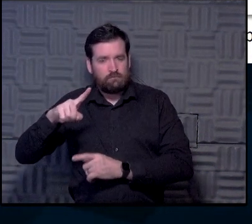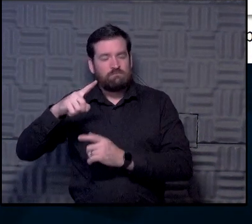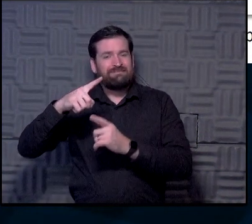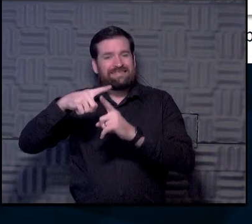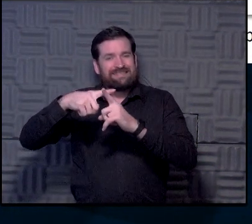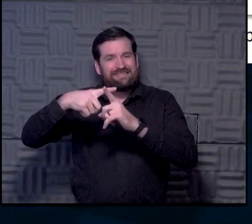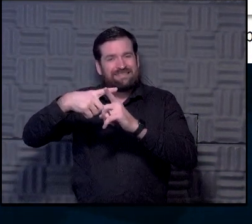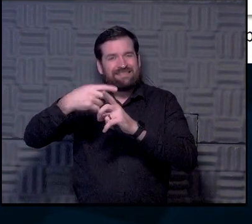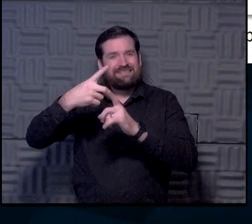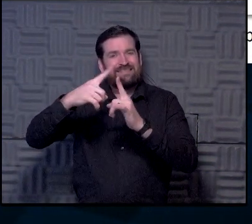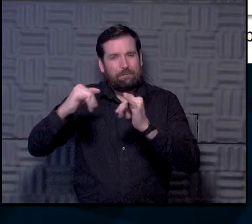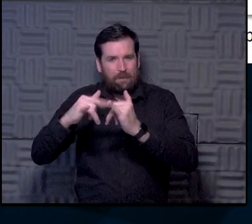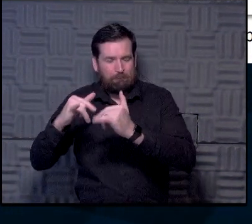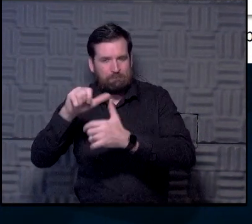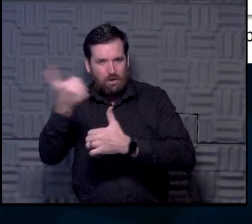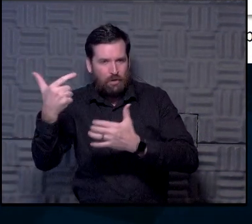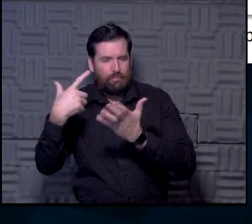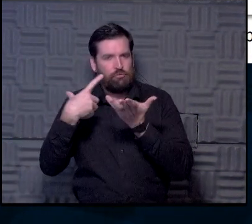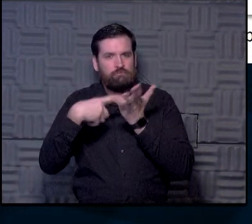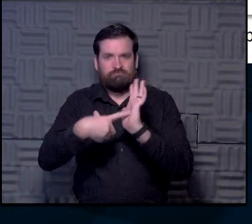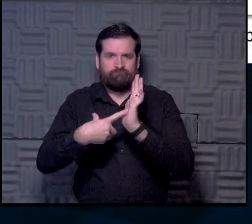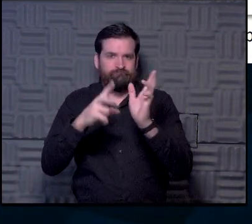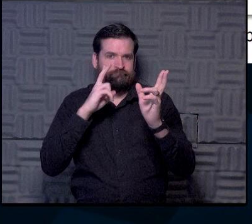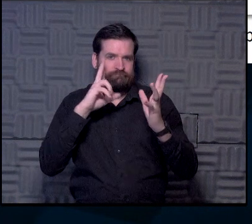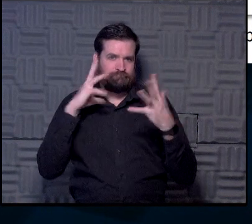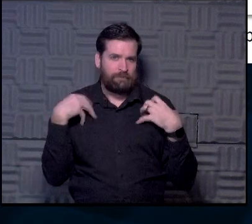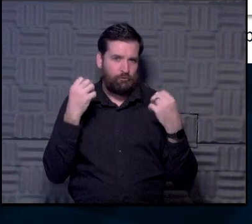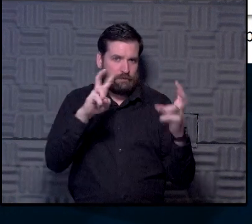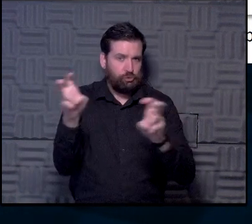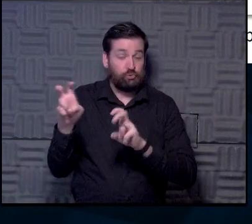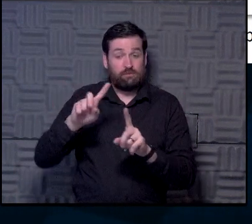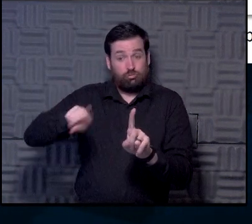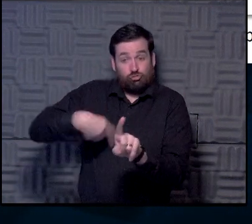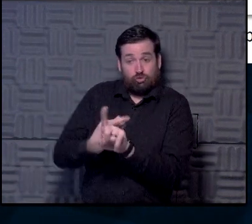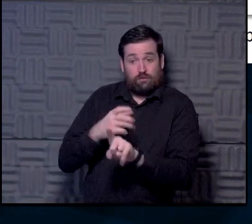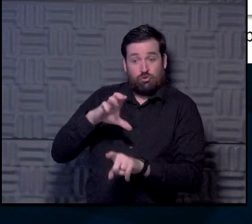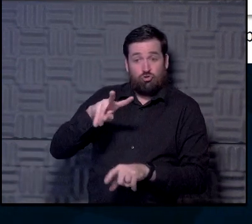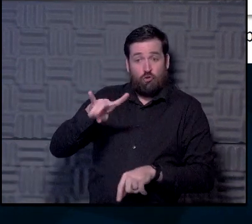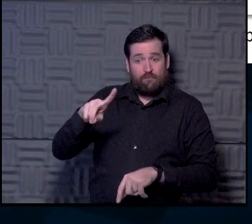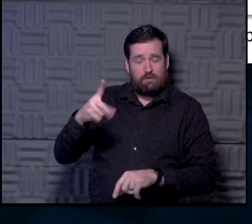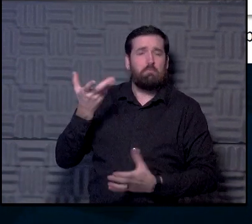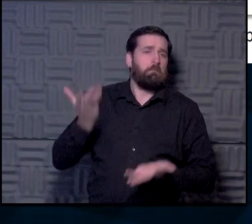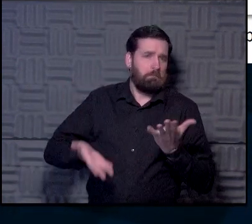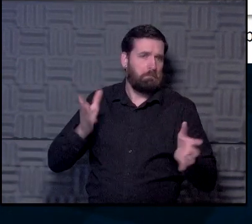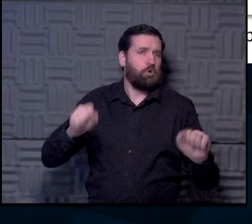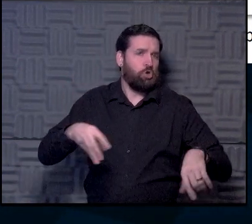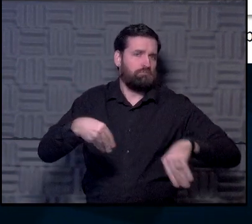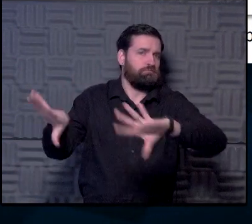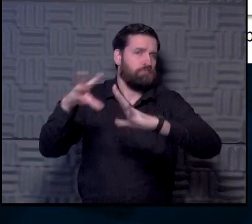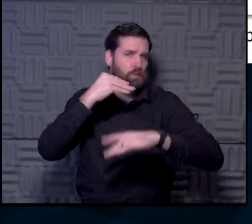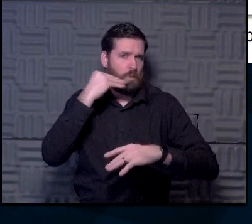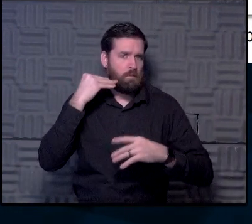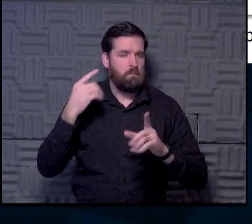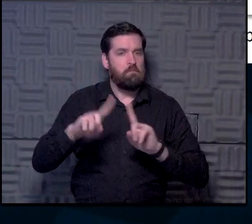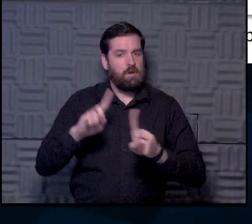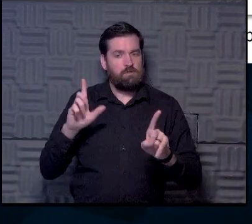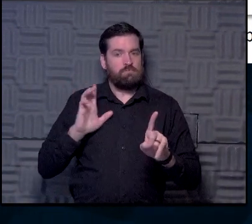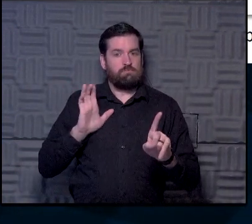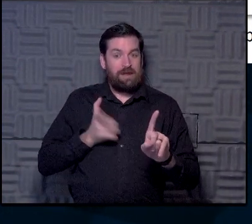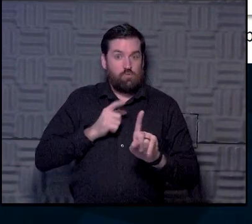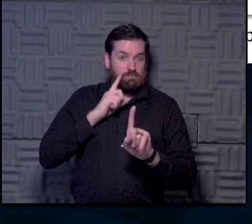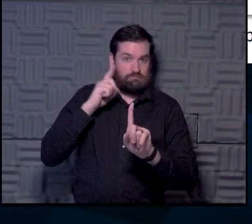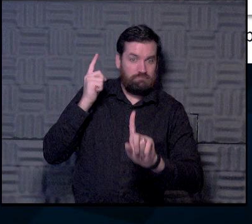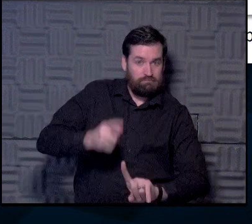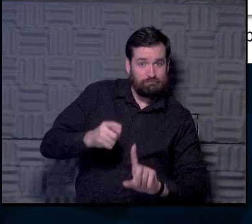and comorbidities that go along with it. Perhaps it was just COVID alone, they could go home. But that's kind of what our story is